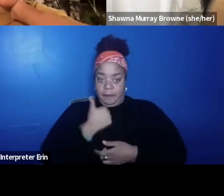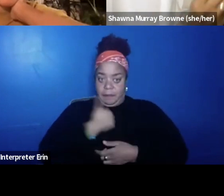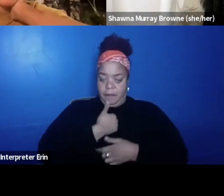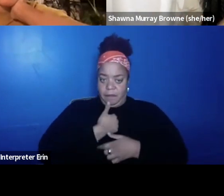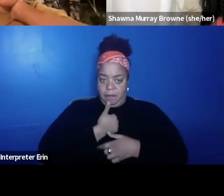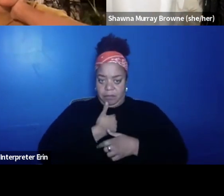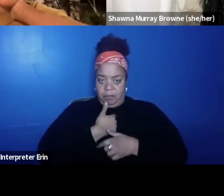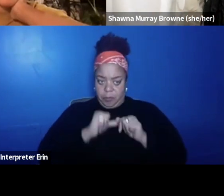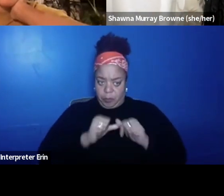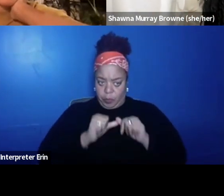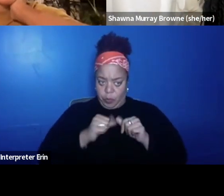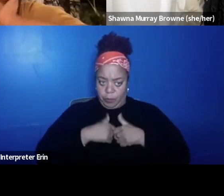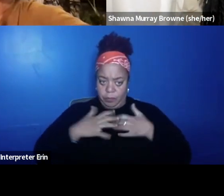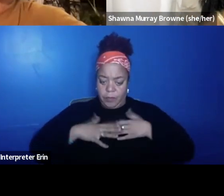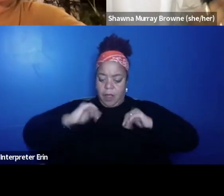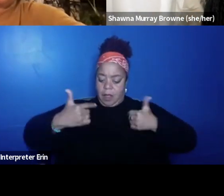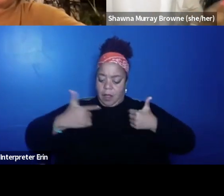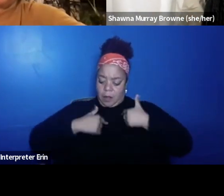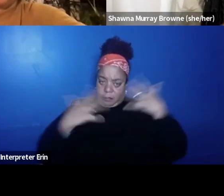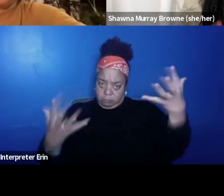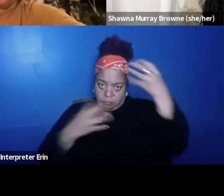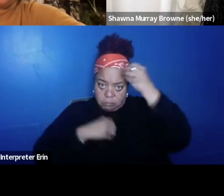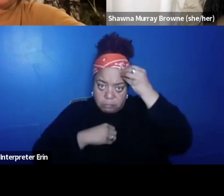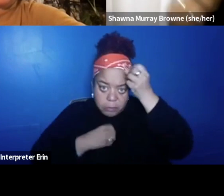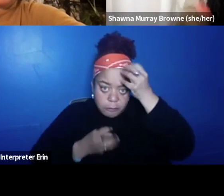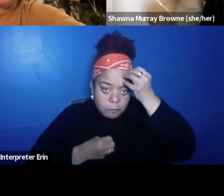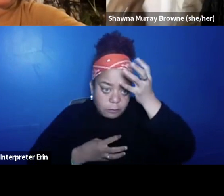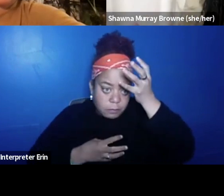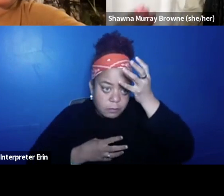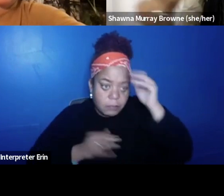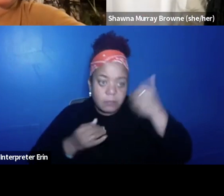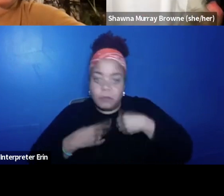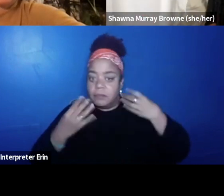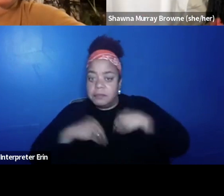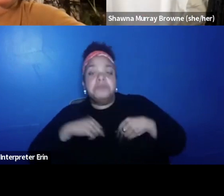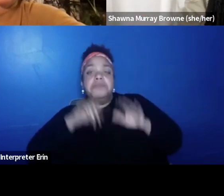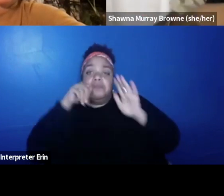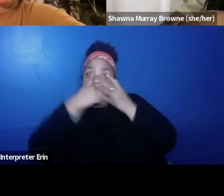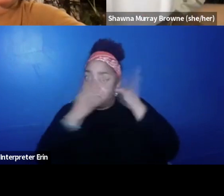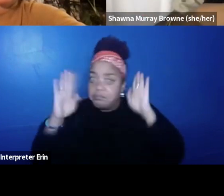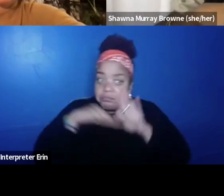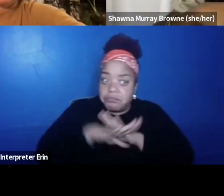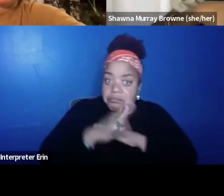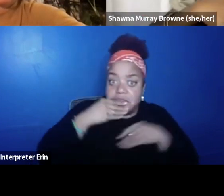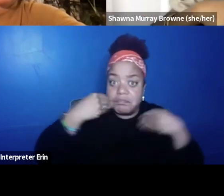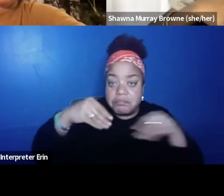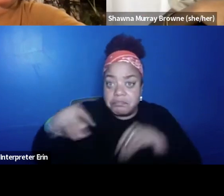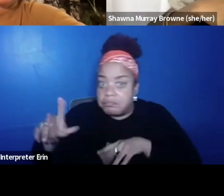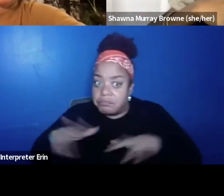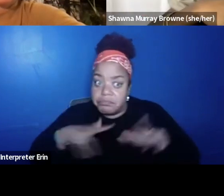example, if I am at a supermarket and there is a person who is